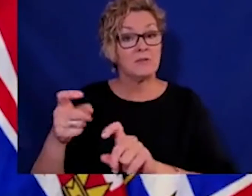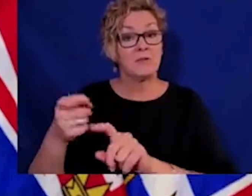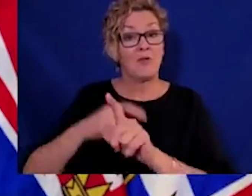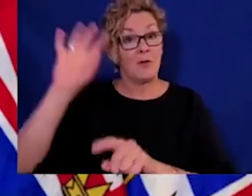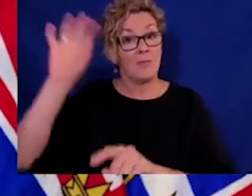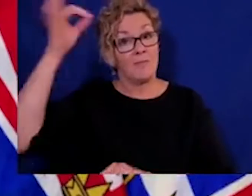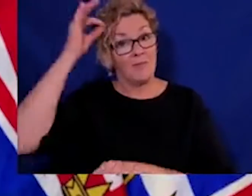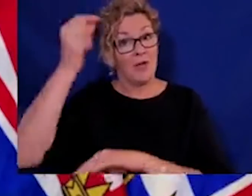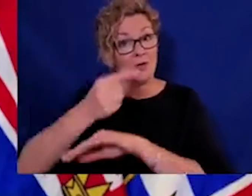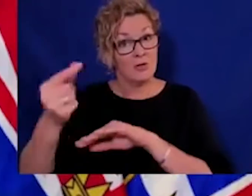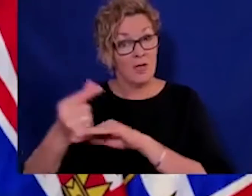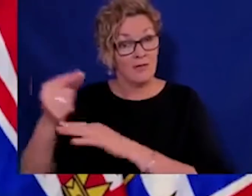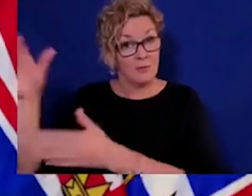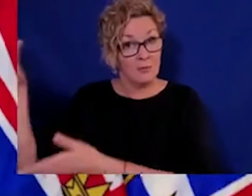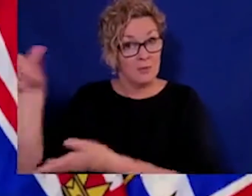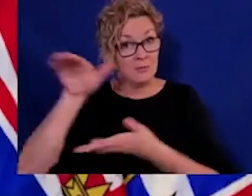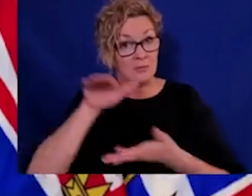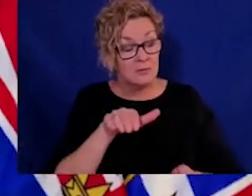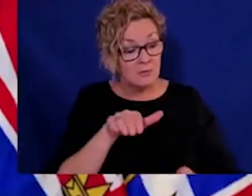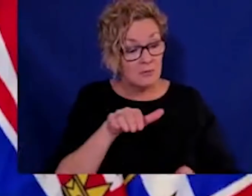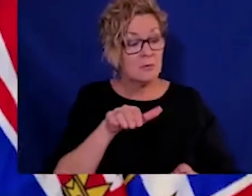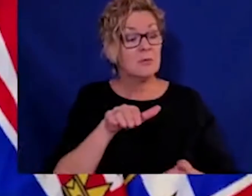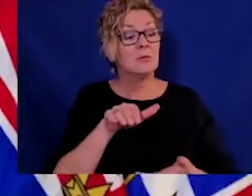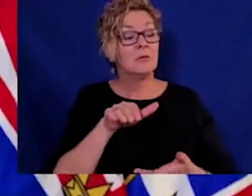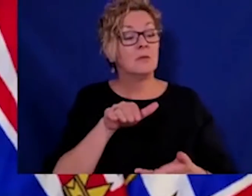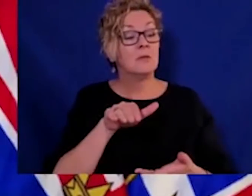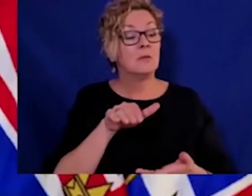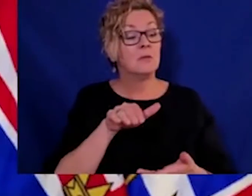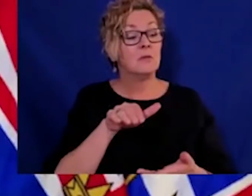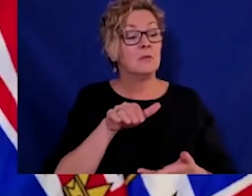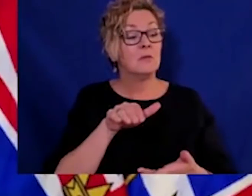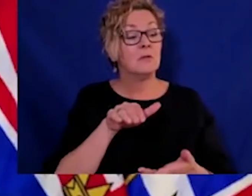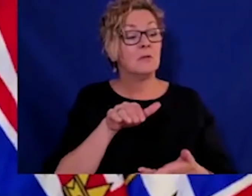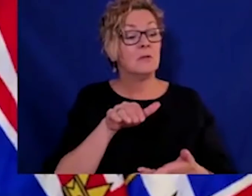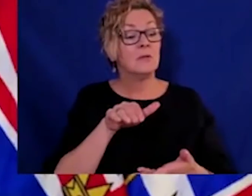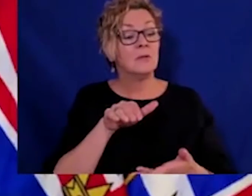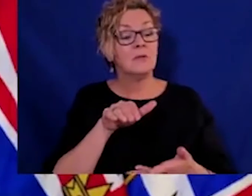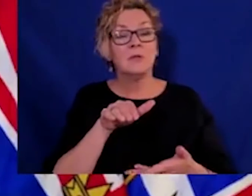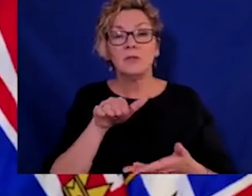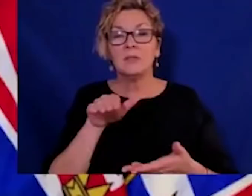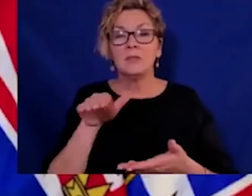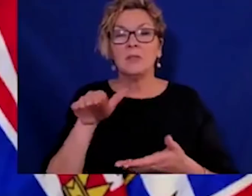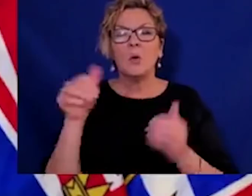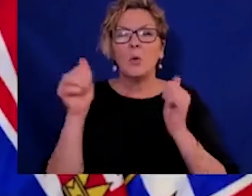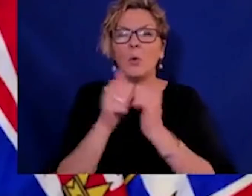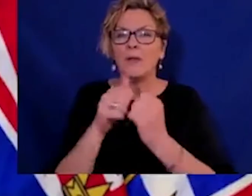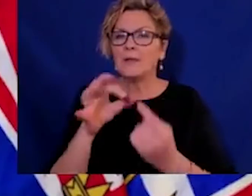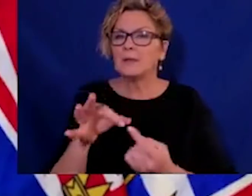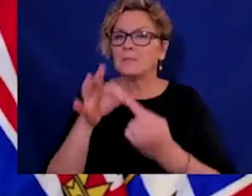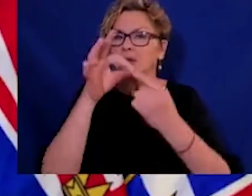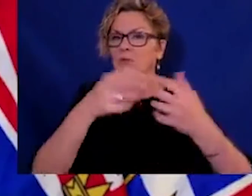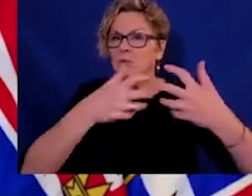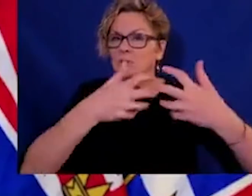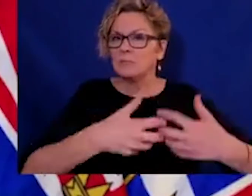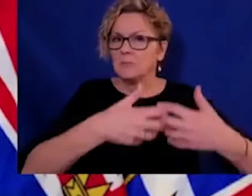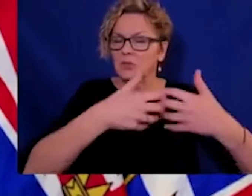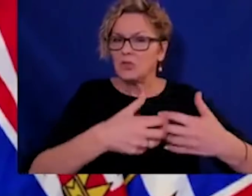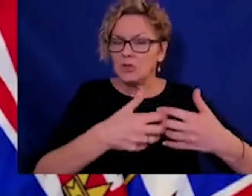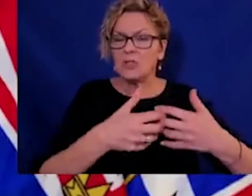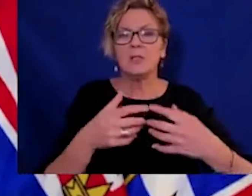one that's a machine where it has a certain type of swab that you can put into the machine. We have